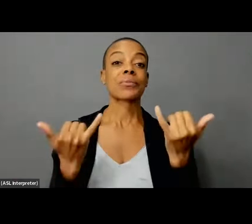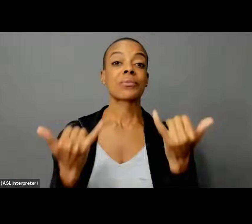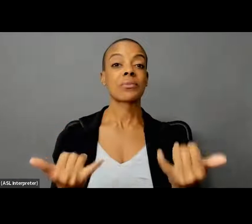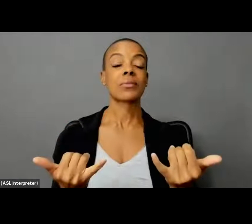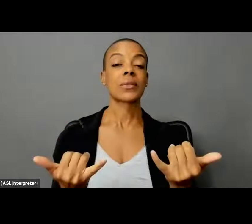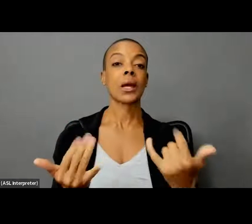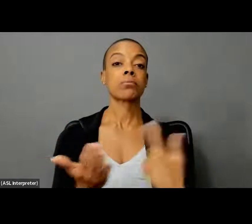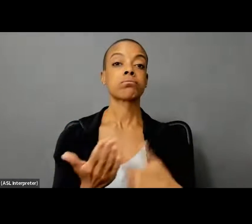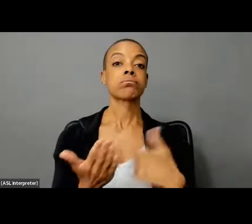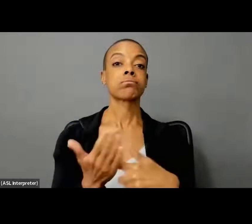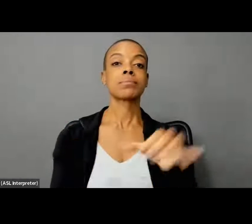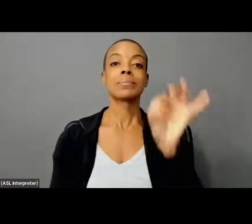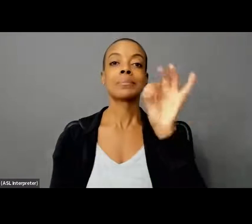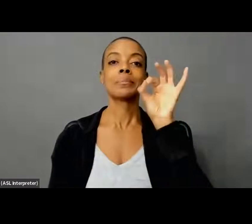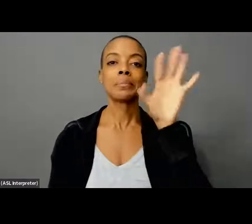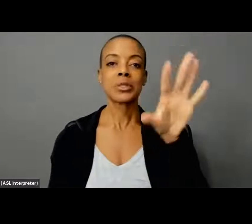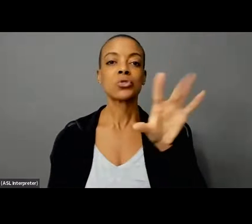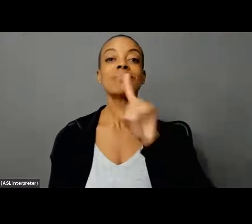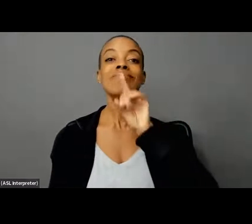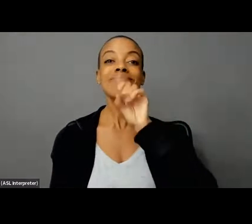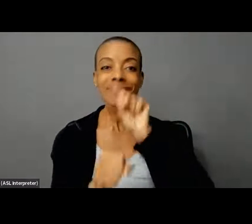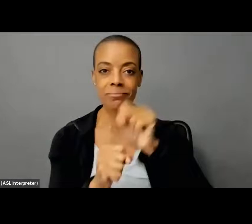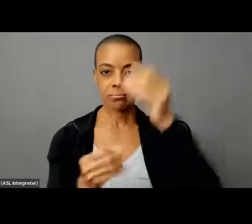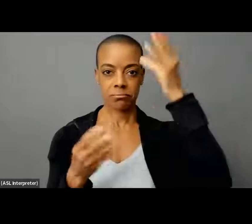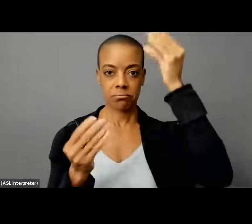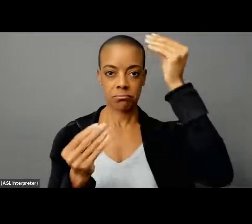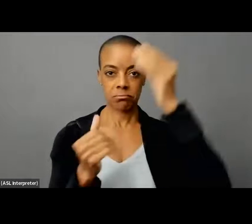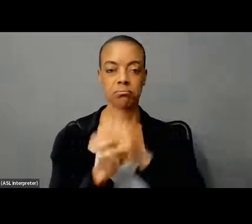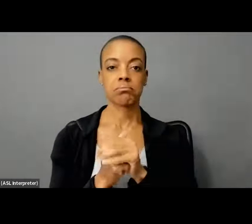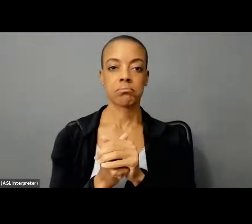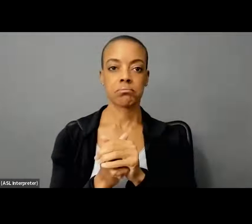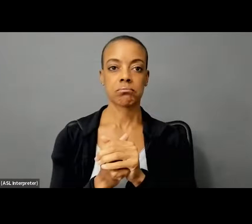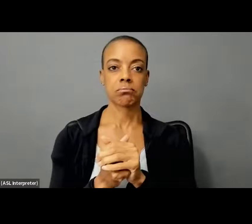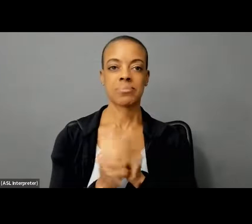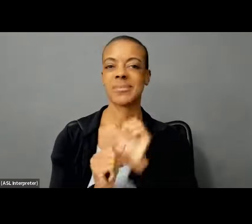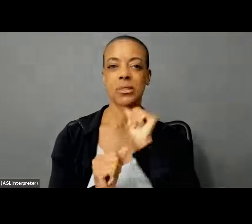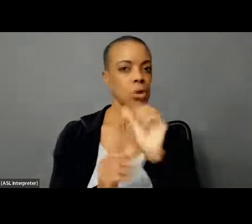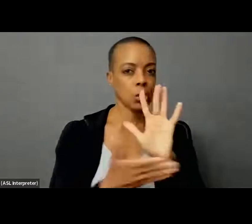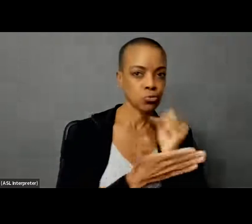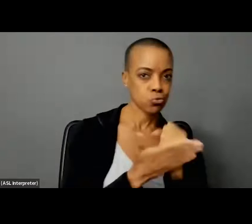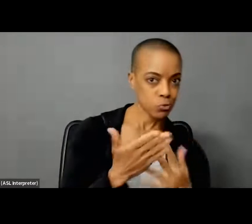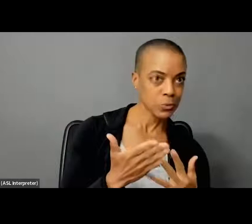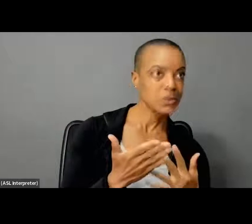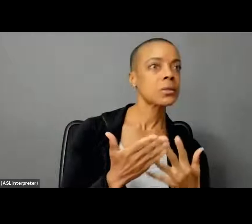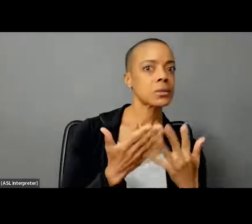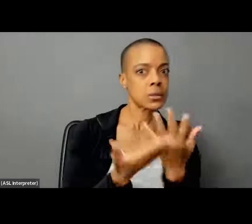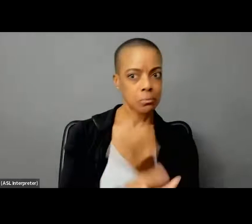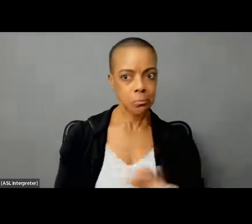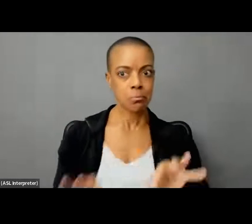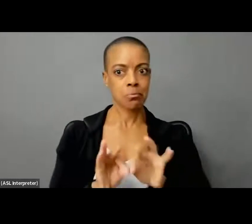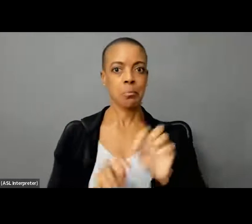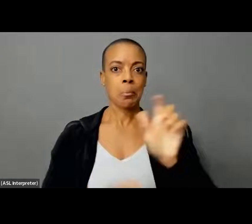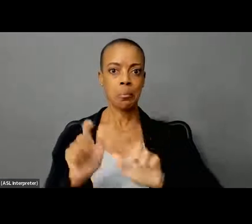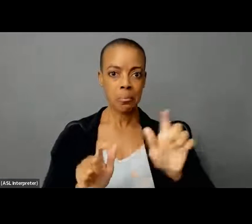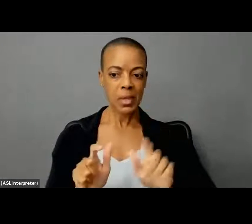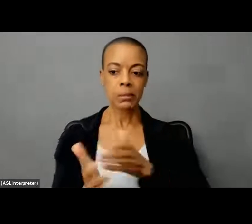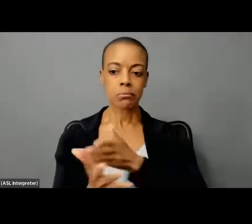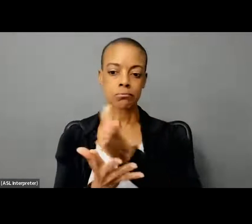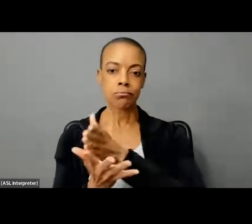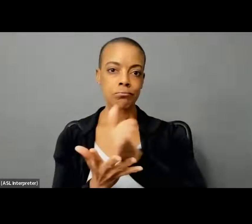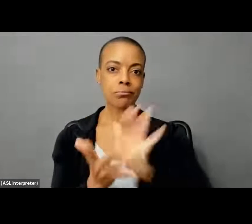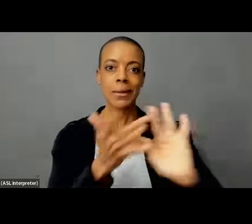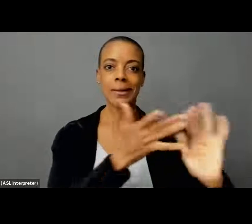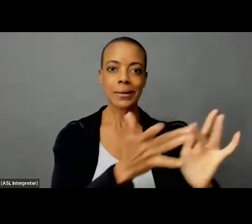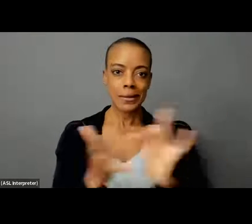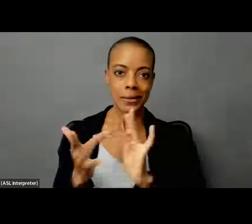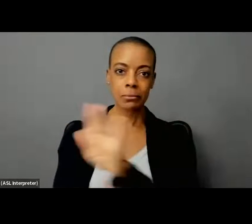pitching unscripted content, and we're very lucky today to be joined by some key folks from some key networks across